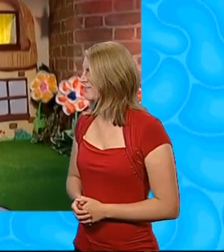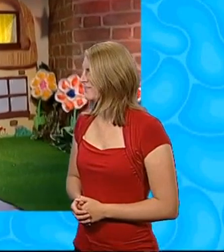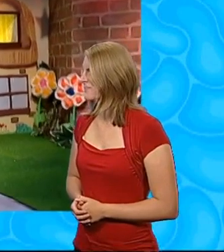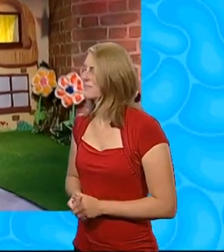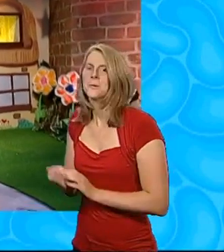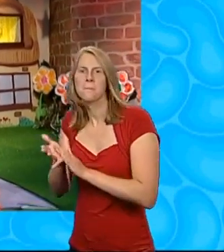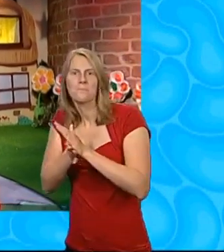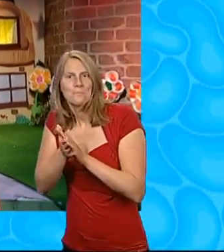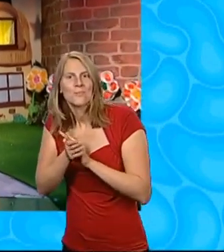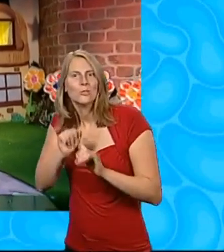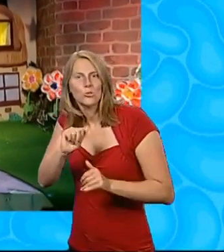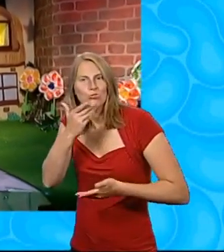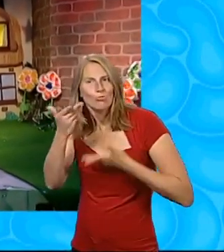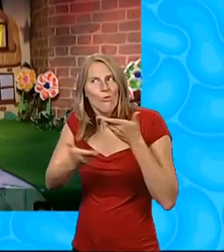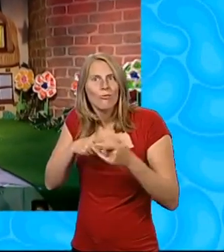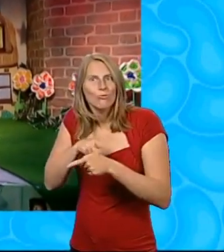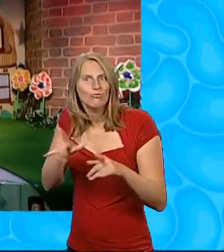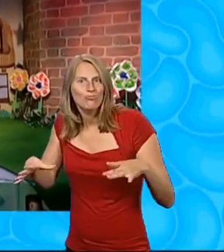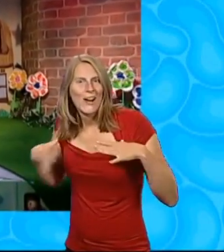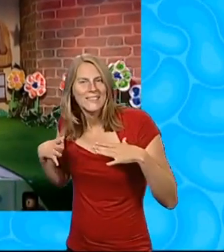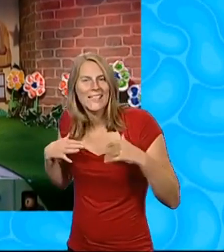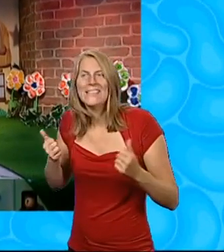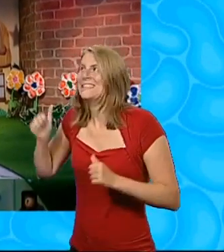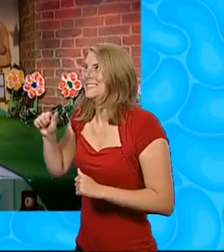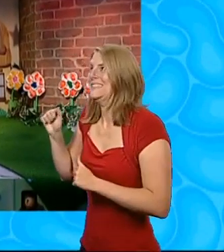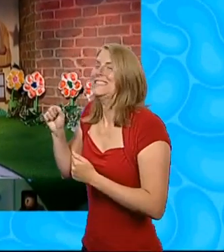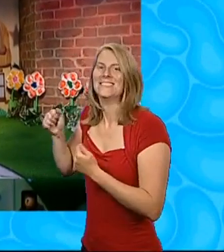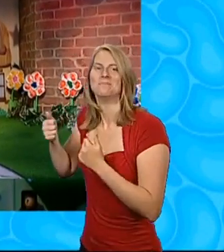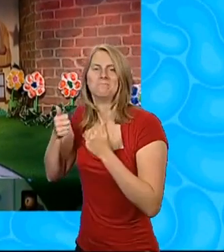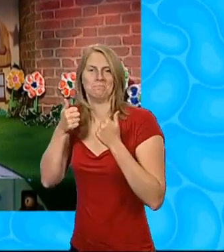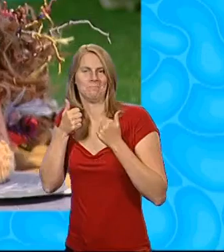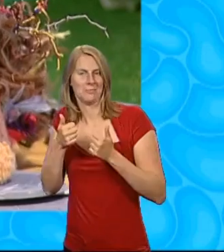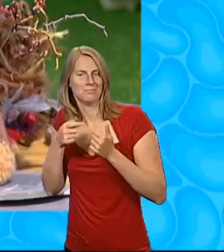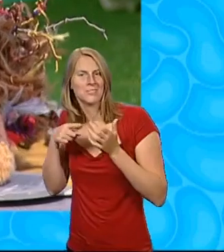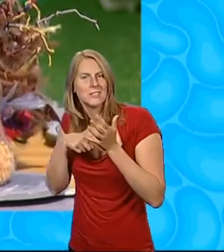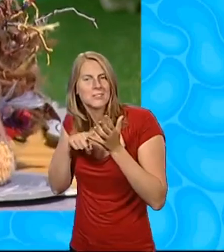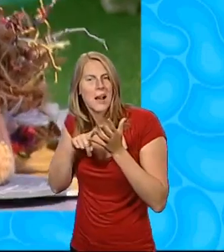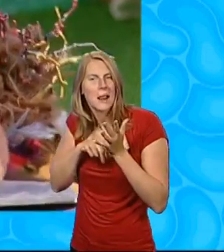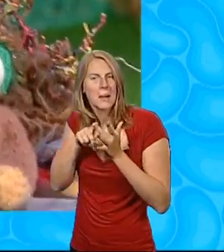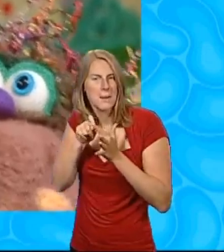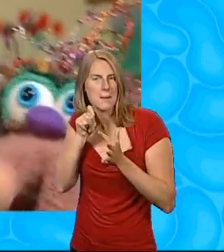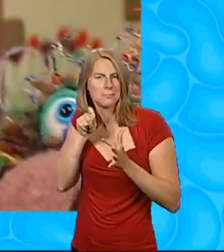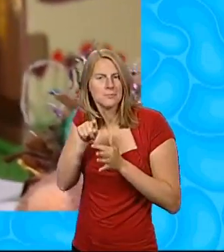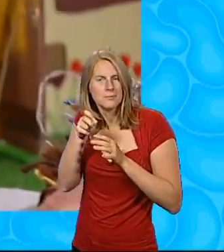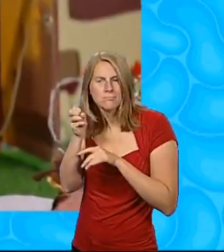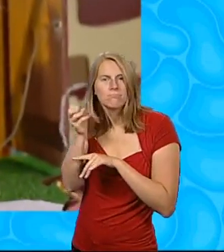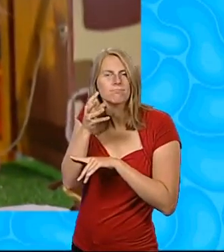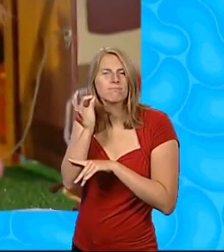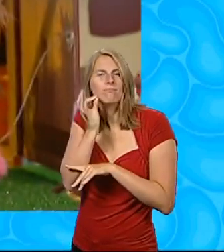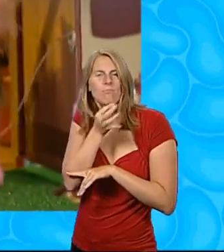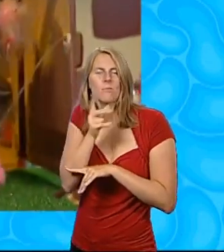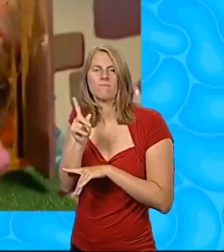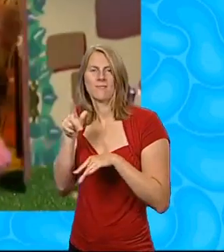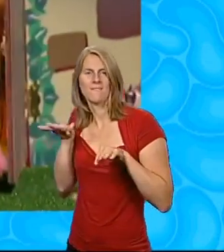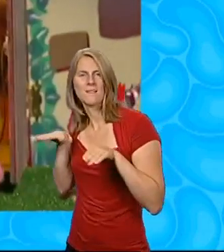Are you ready for your story? Yeah. About the tulips and the fairies? Oh, and cakes. Dib-Dab said there were cakes